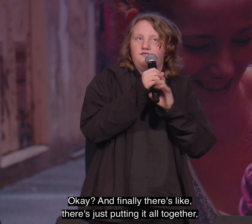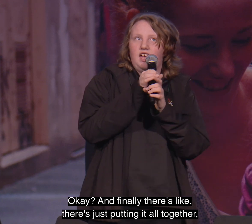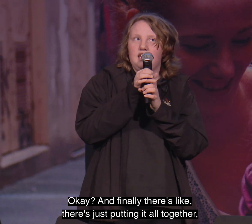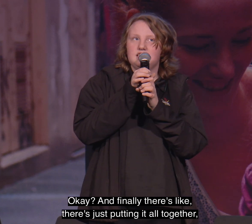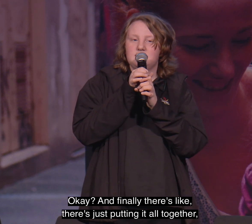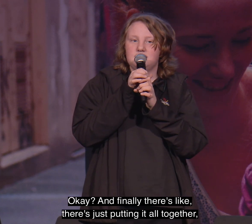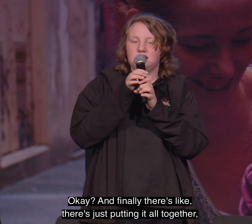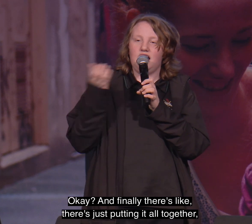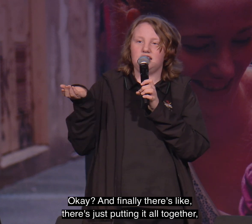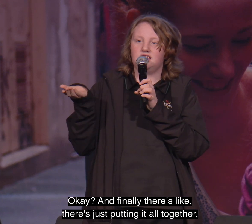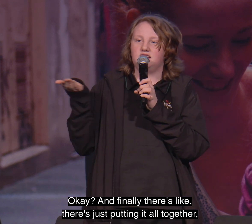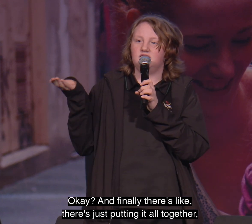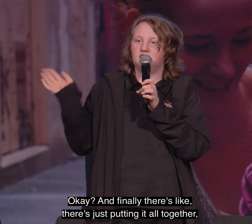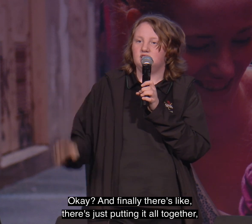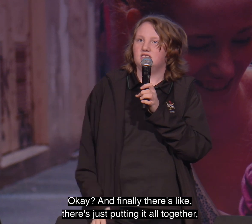finally, there's